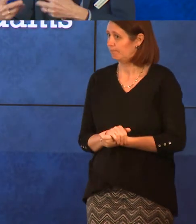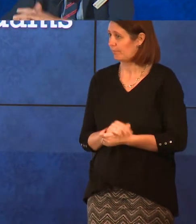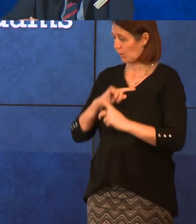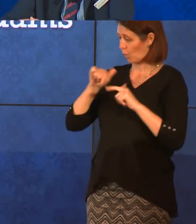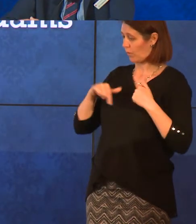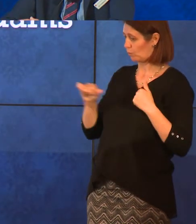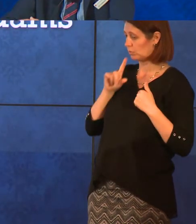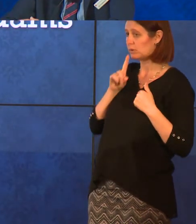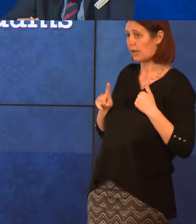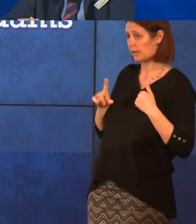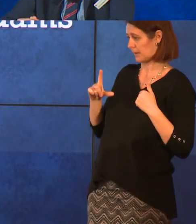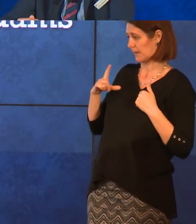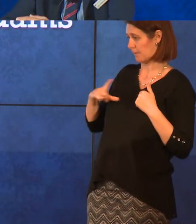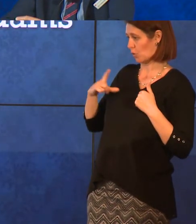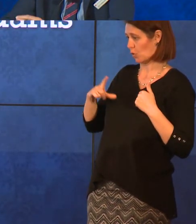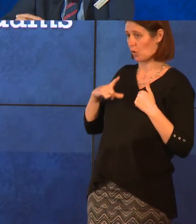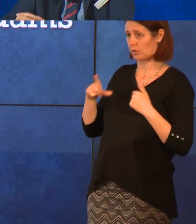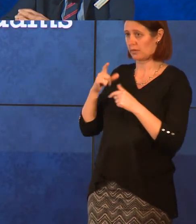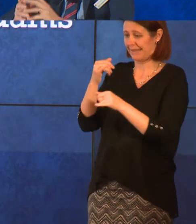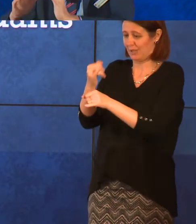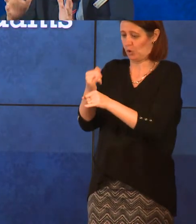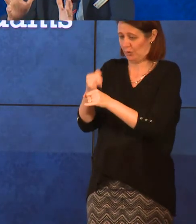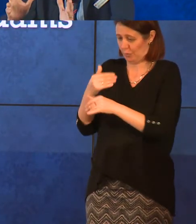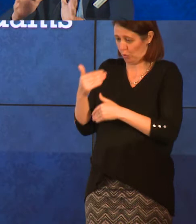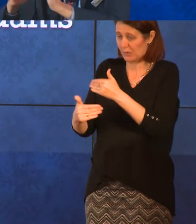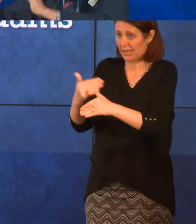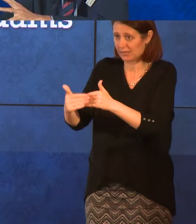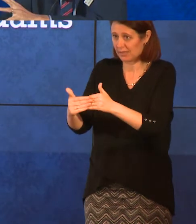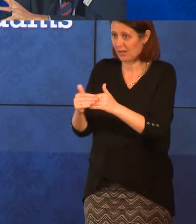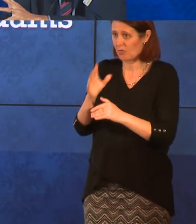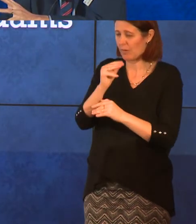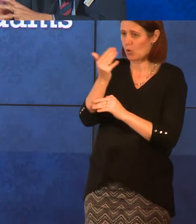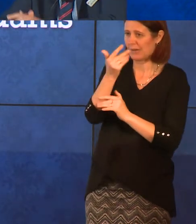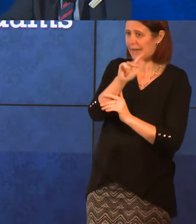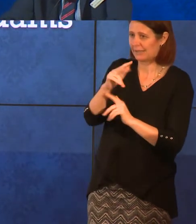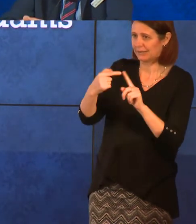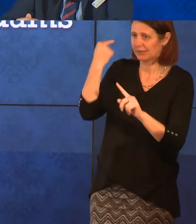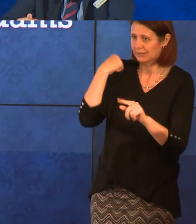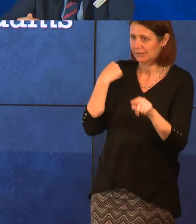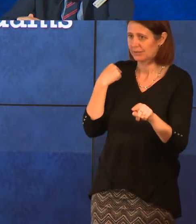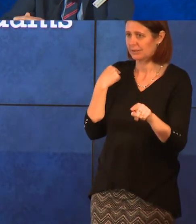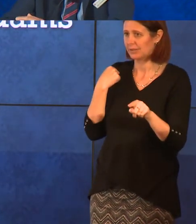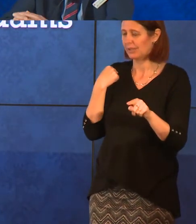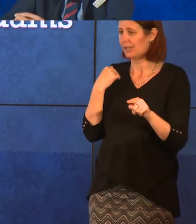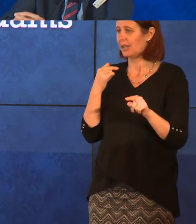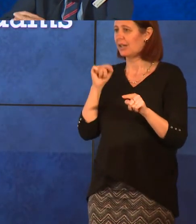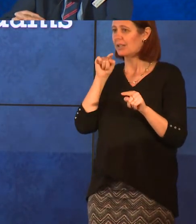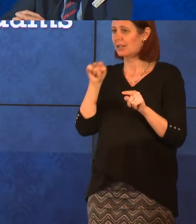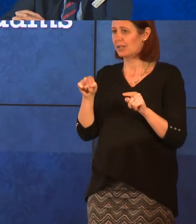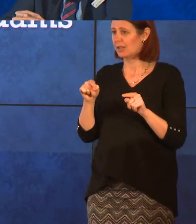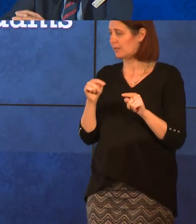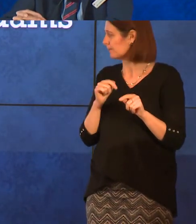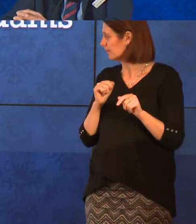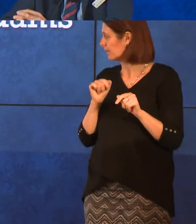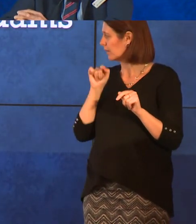be saying, given the deinstitutionalisation process that began in the 1980s and is only being completed now, it would be bizarre under the name